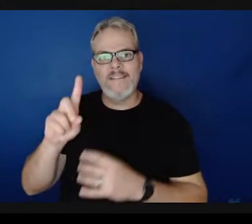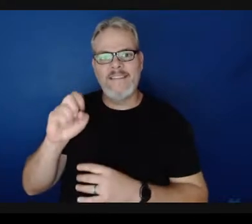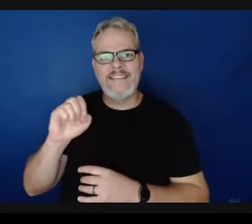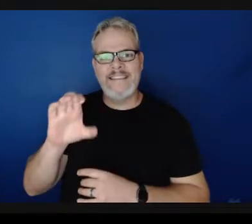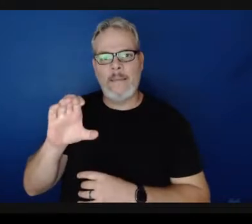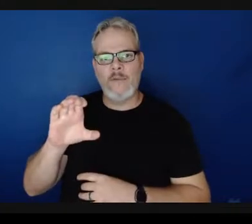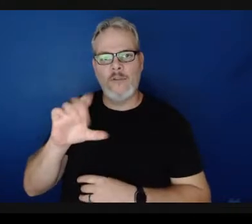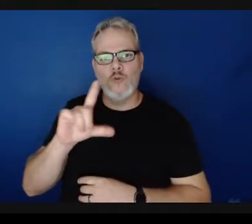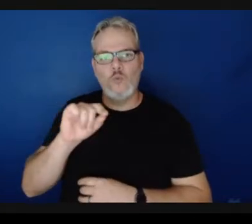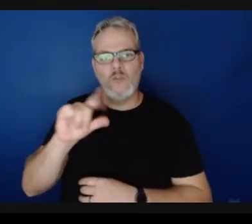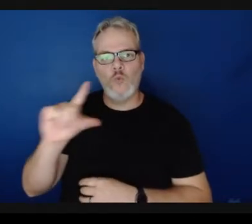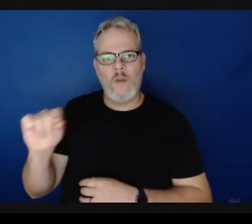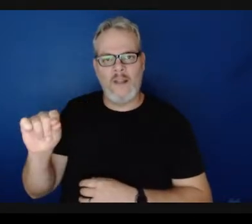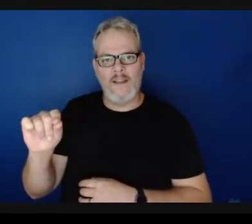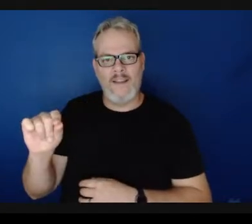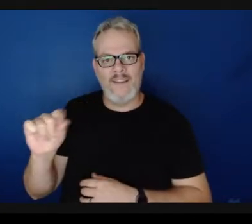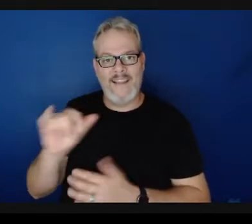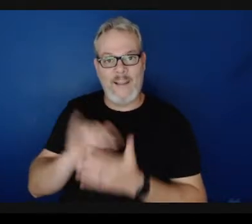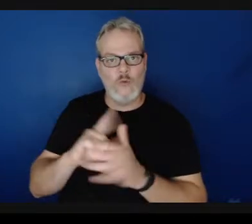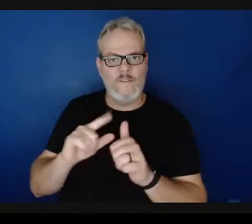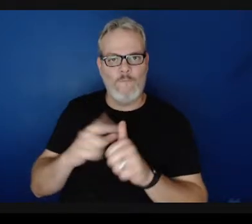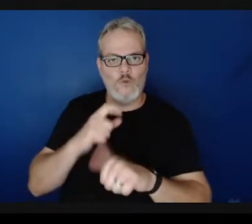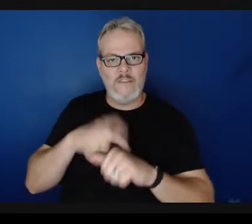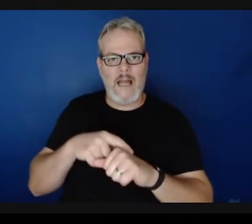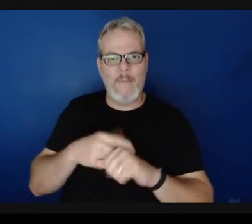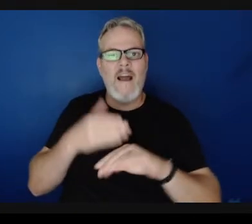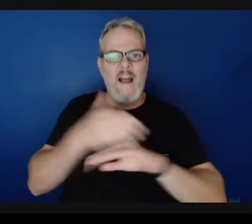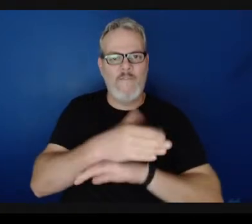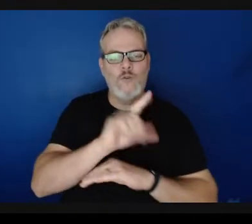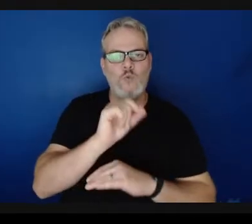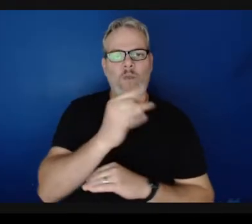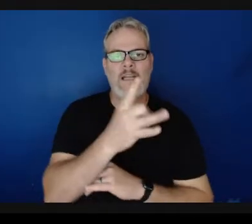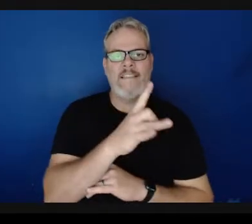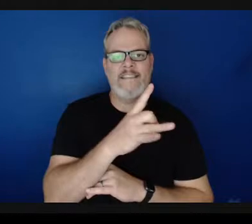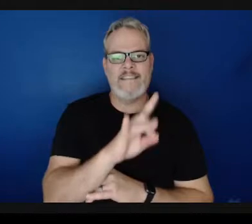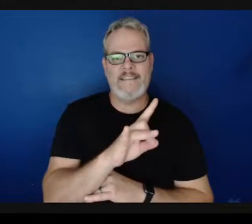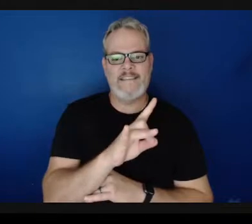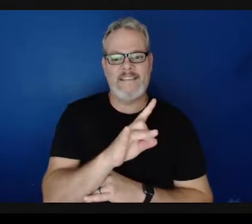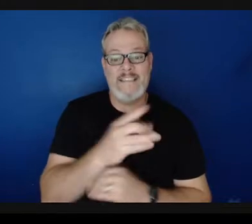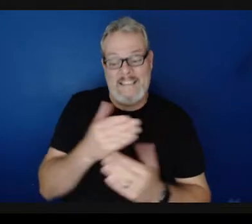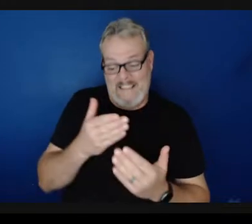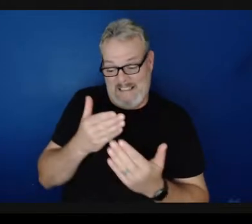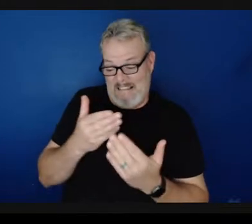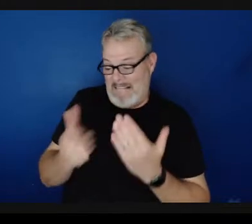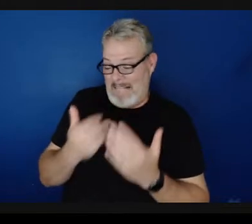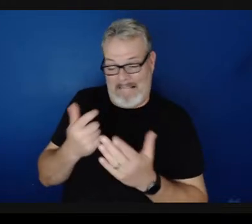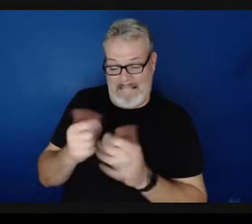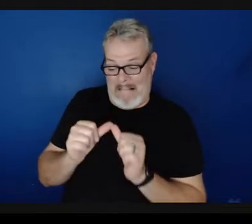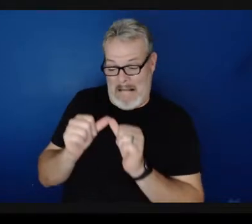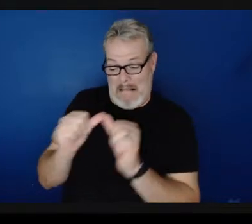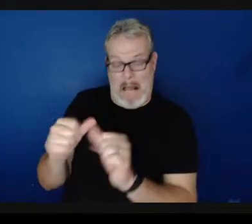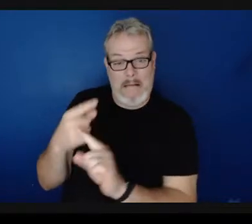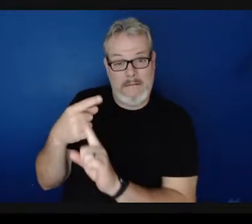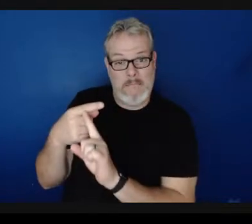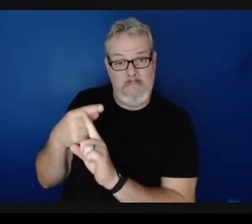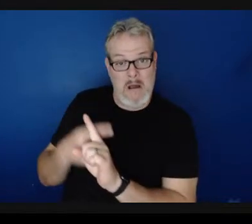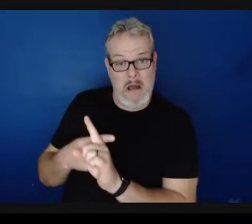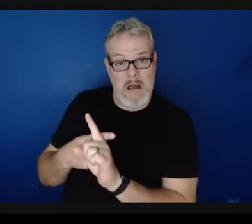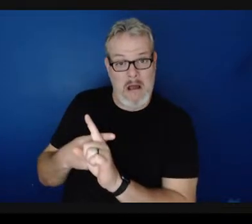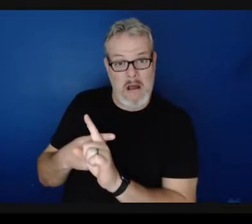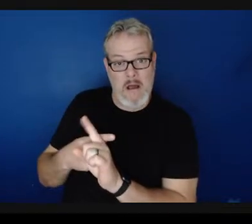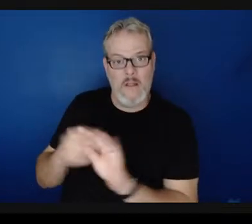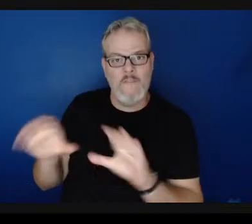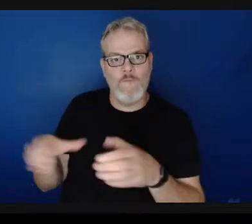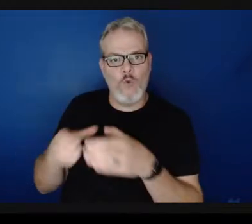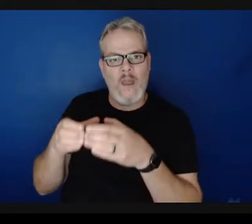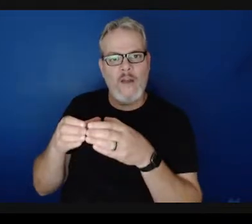collapse. That eruption, even though this drop only lasts for perhaps a month or so, volcano starts extending